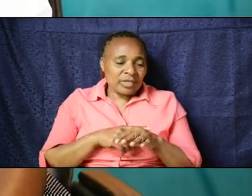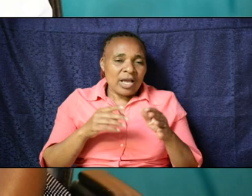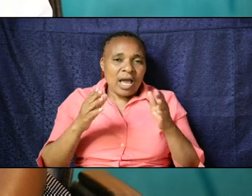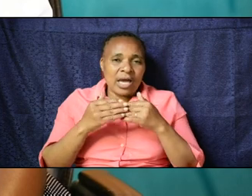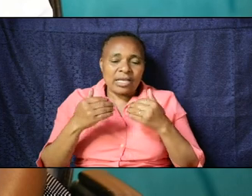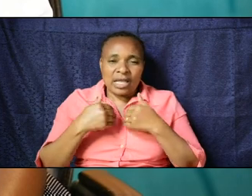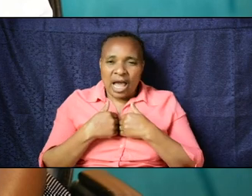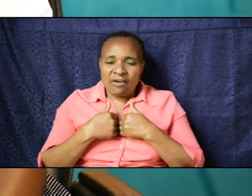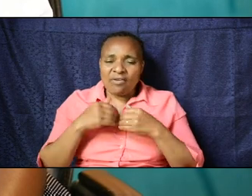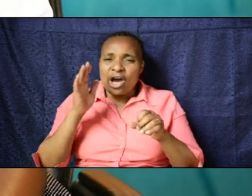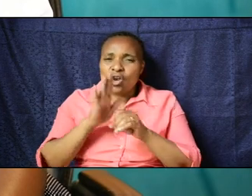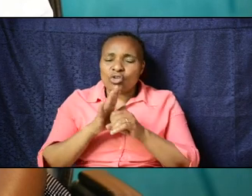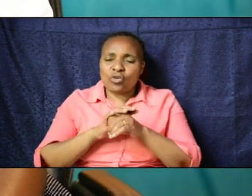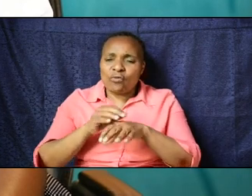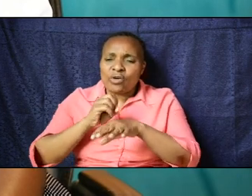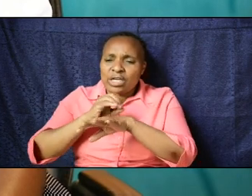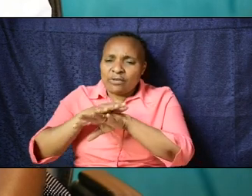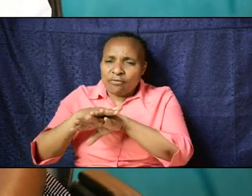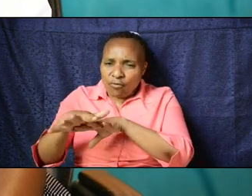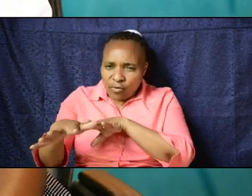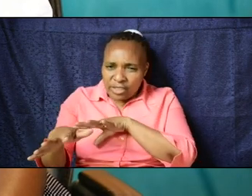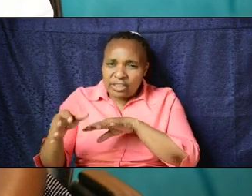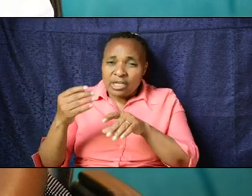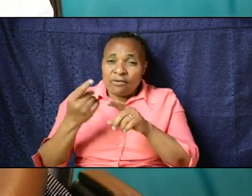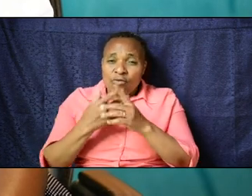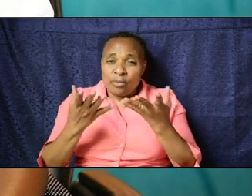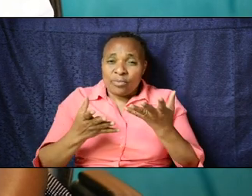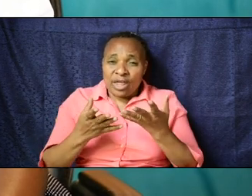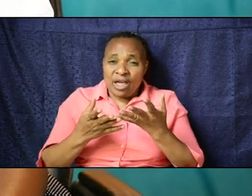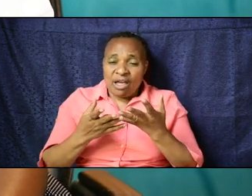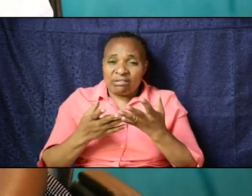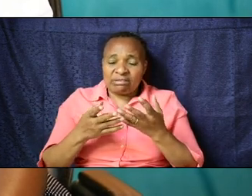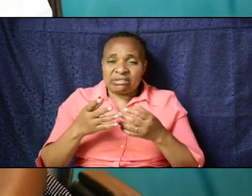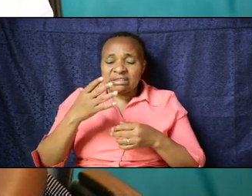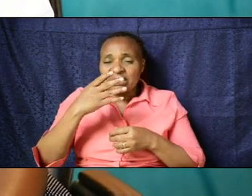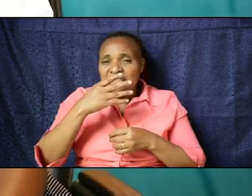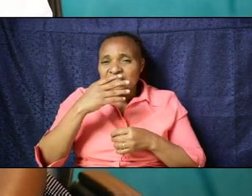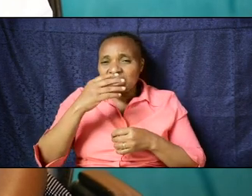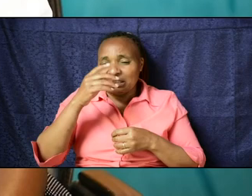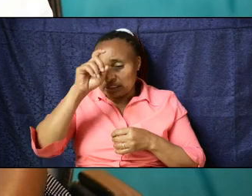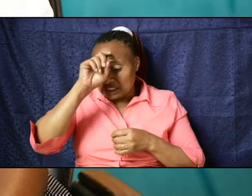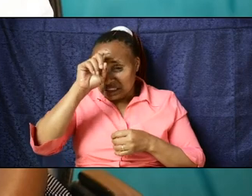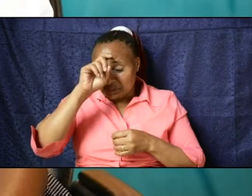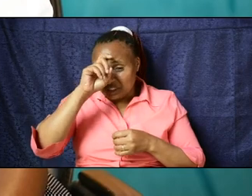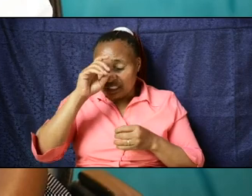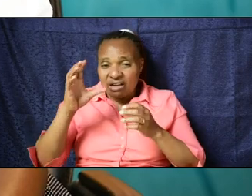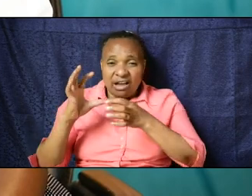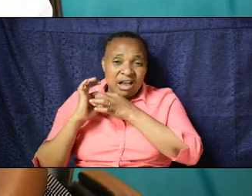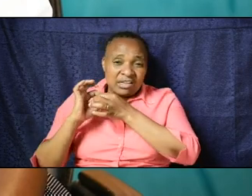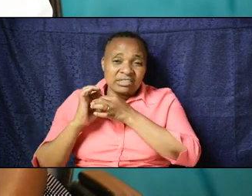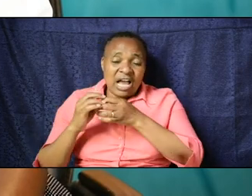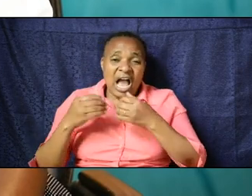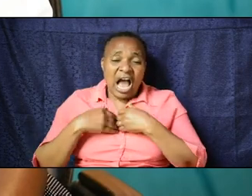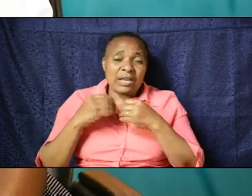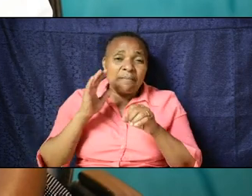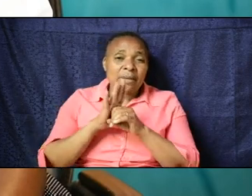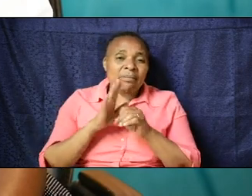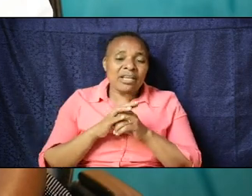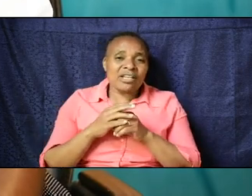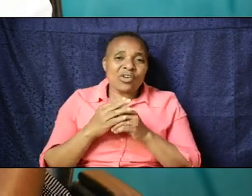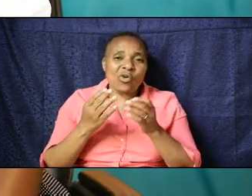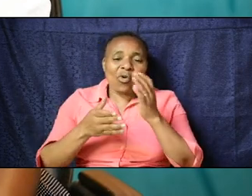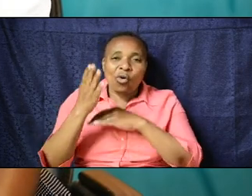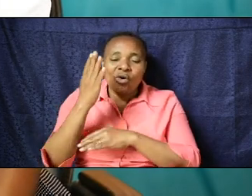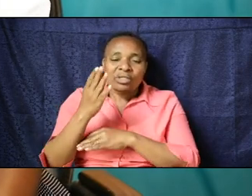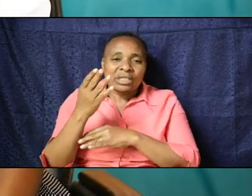and they had like so much influence from the heathen culture that the Egyptians had. They had so many gods, and you know,